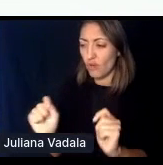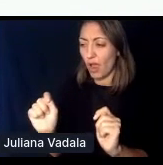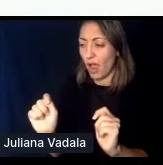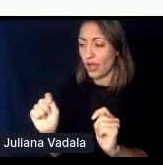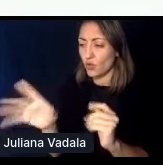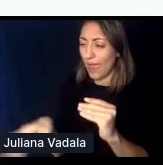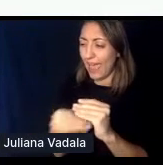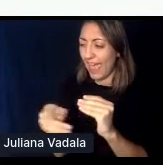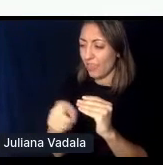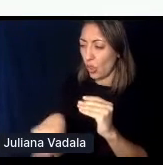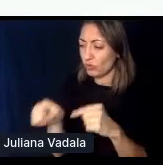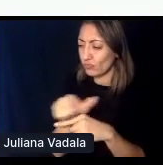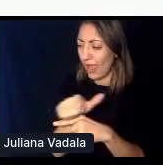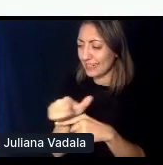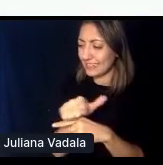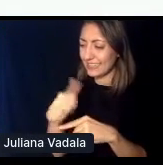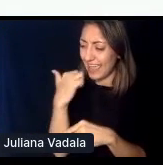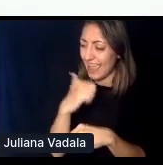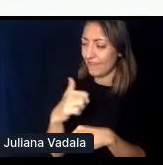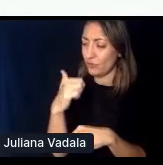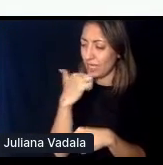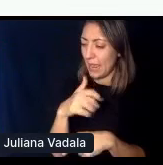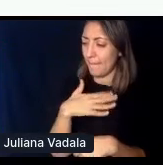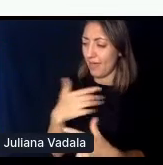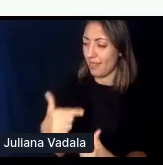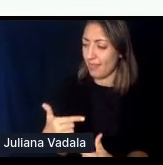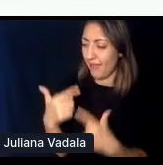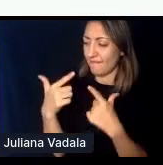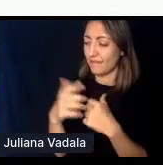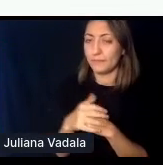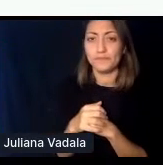told him about our boot camp today, and we wanted to start